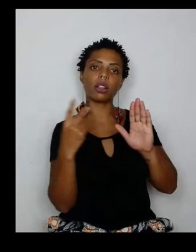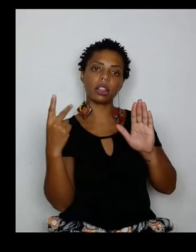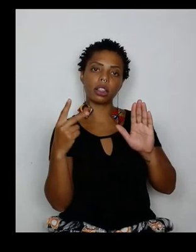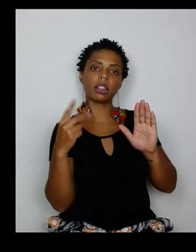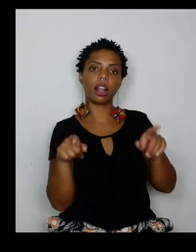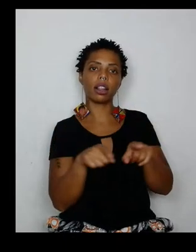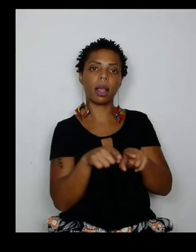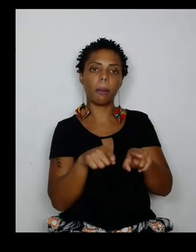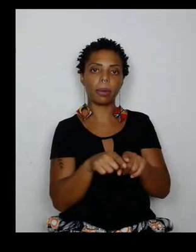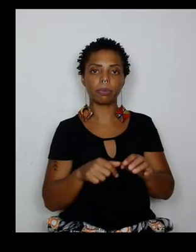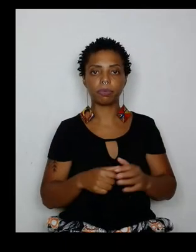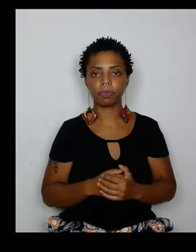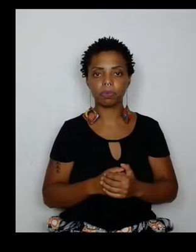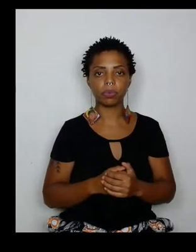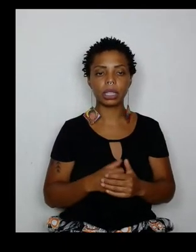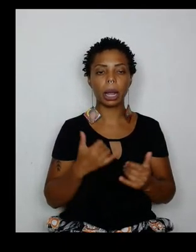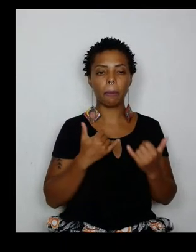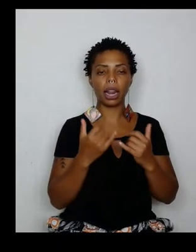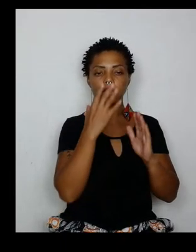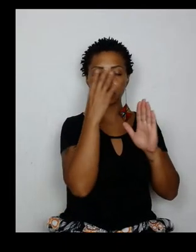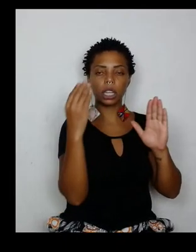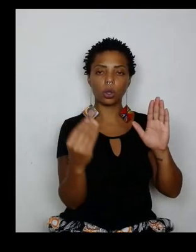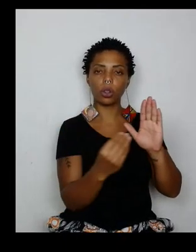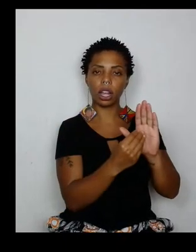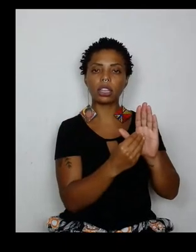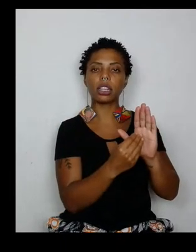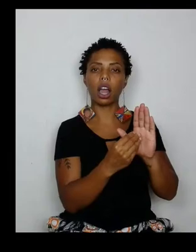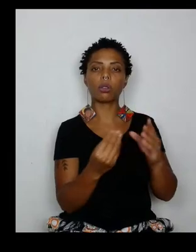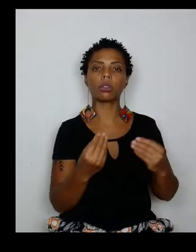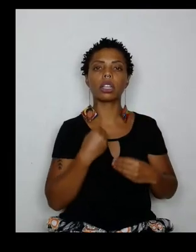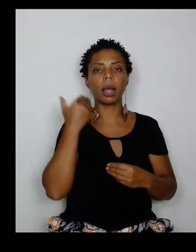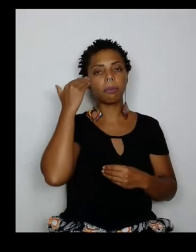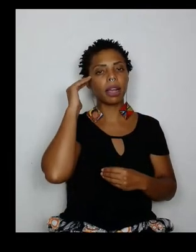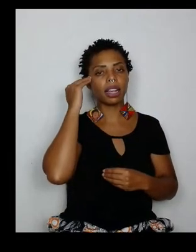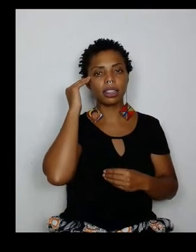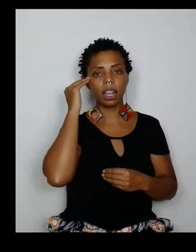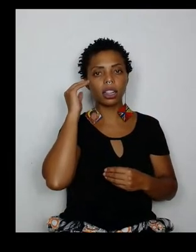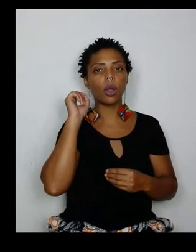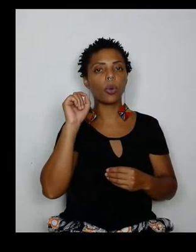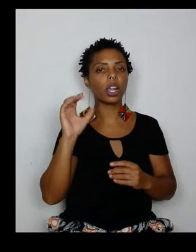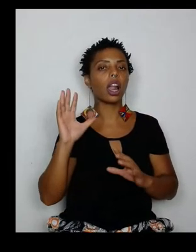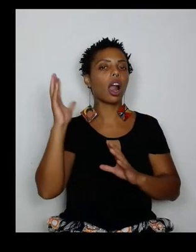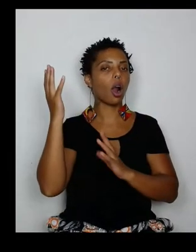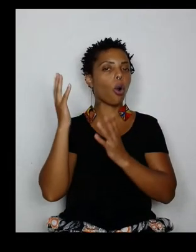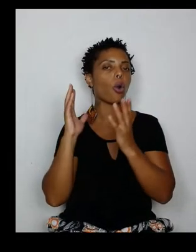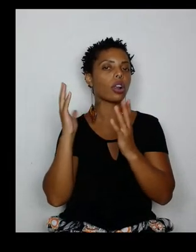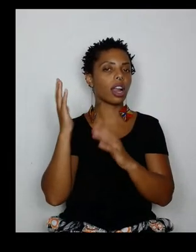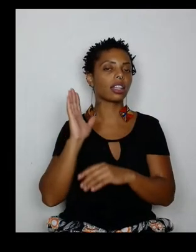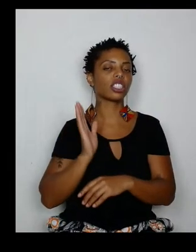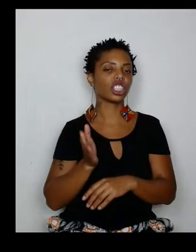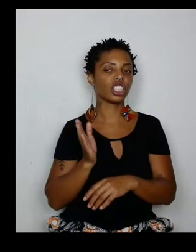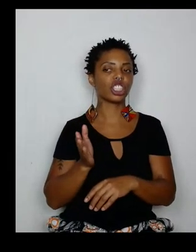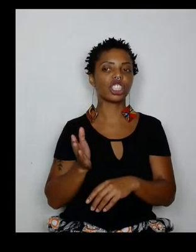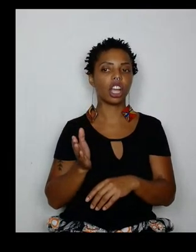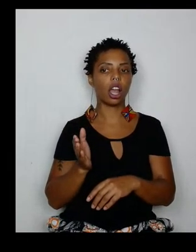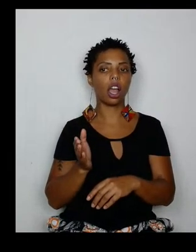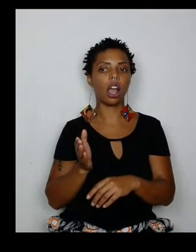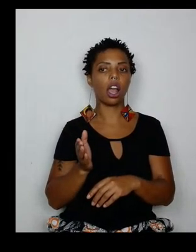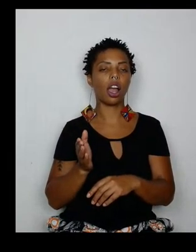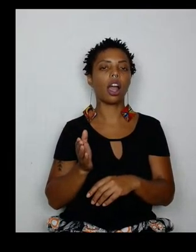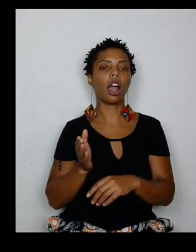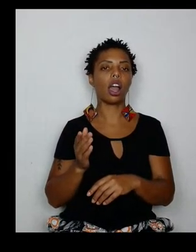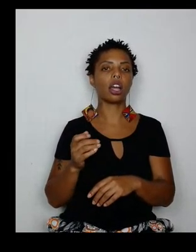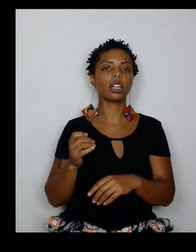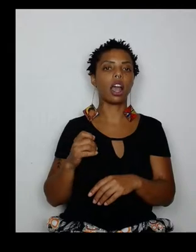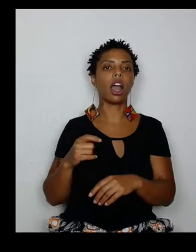quite a lot about what's going on in terms of um gogan's situatedness in terms of his uh origins in